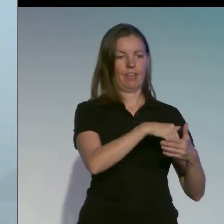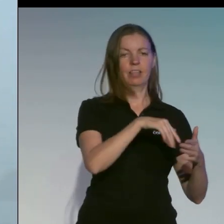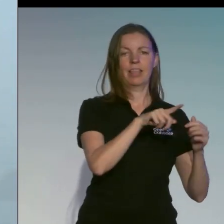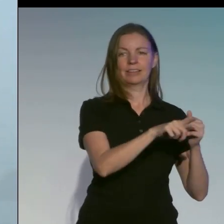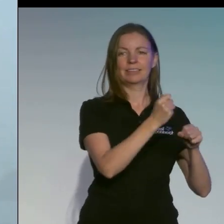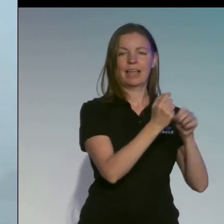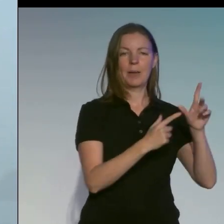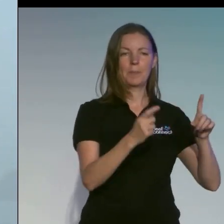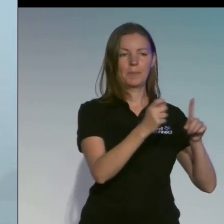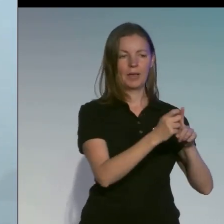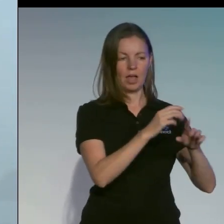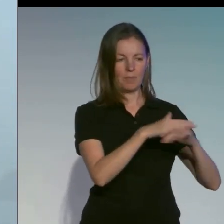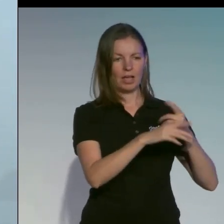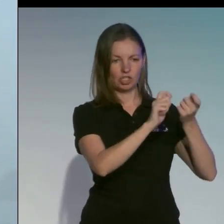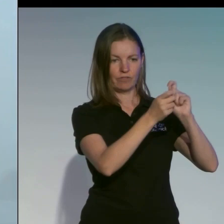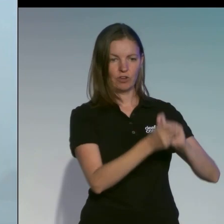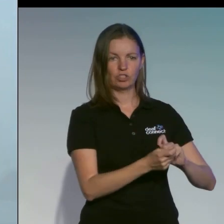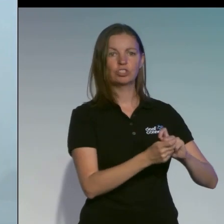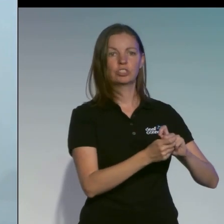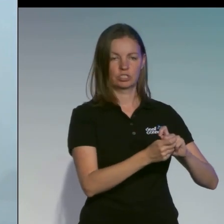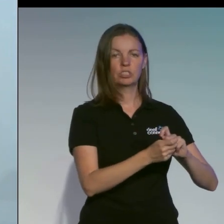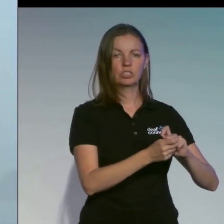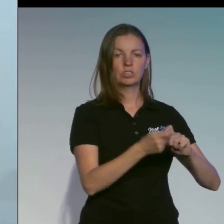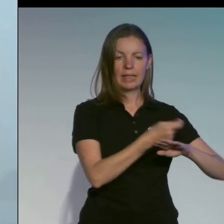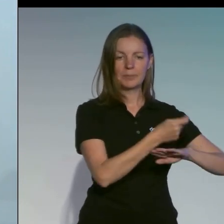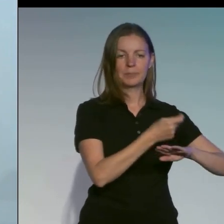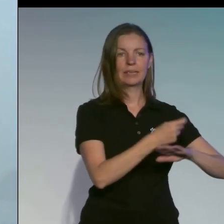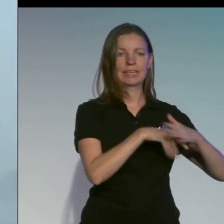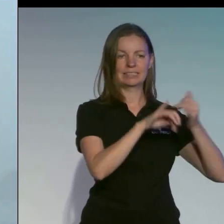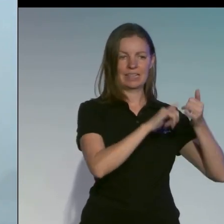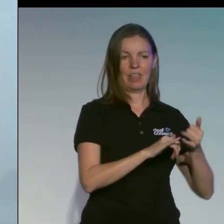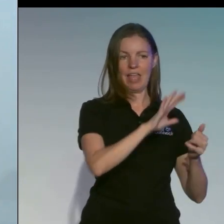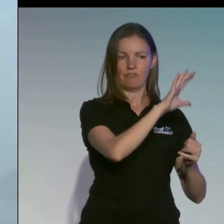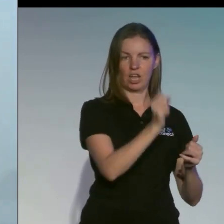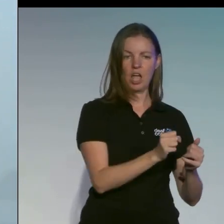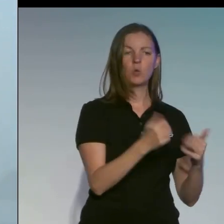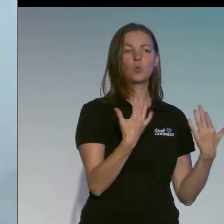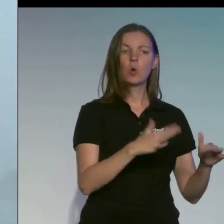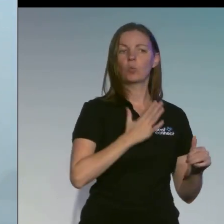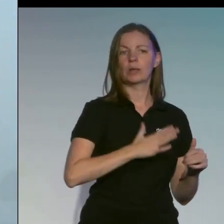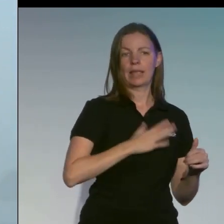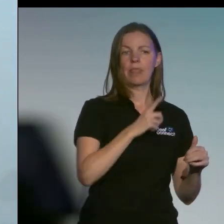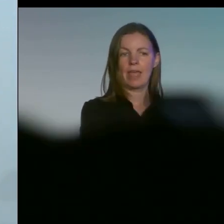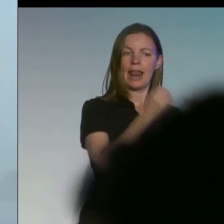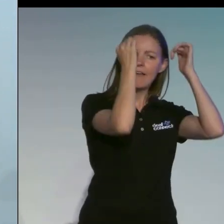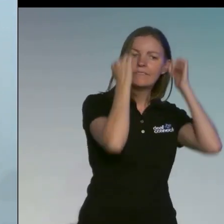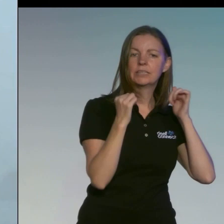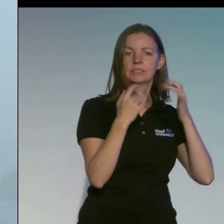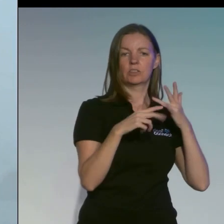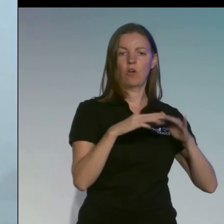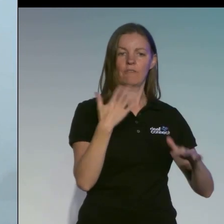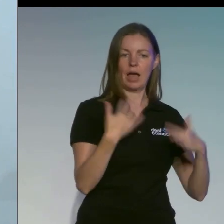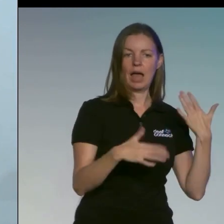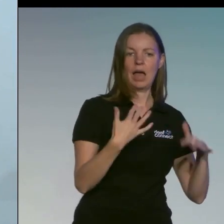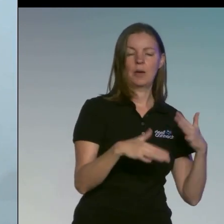conversion practices in Kenya, Nigeria, and South Africa, and contribute to much needed evidence of harm and have been